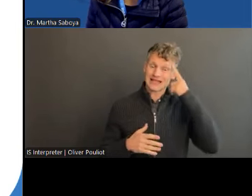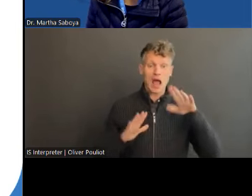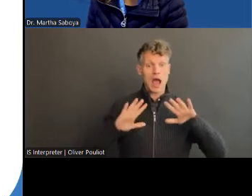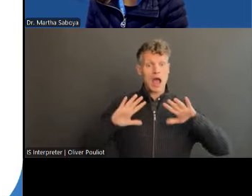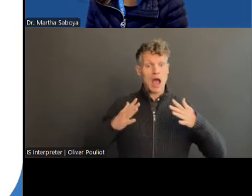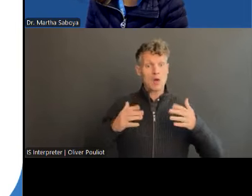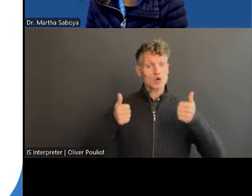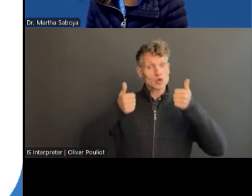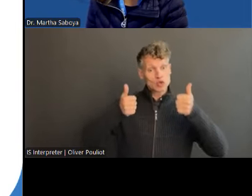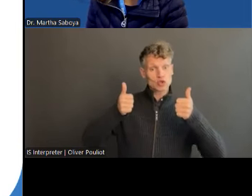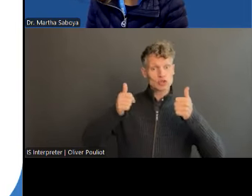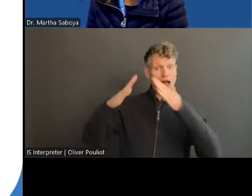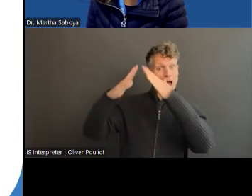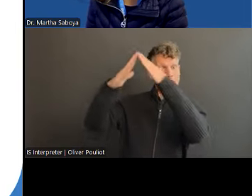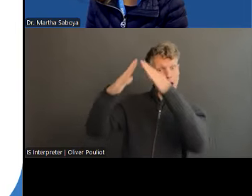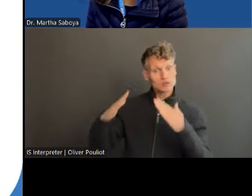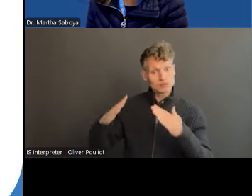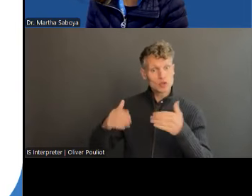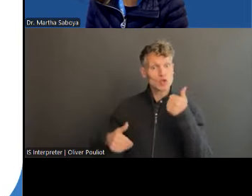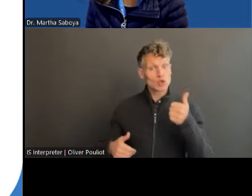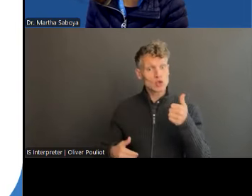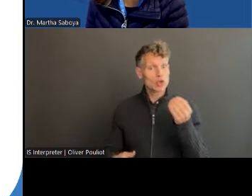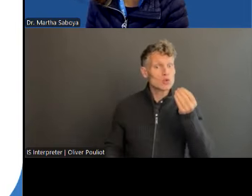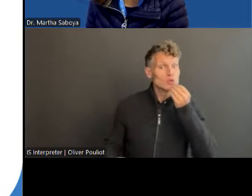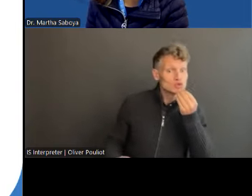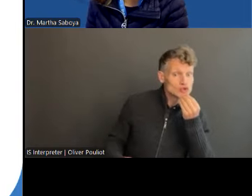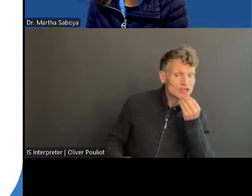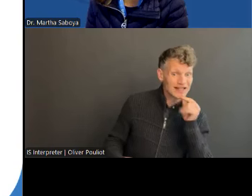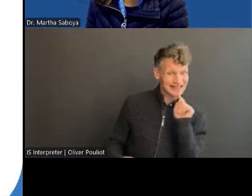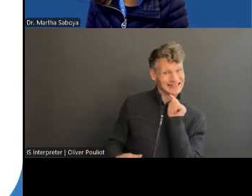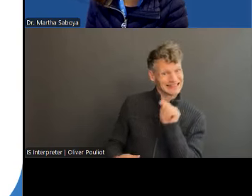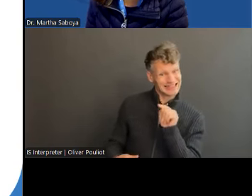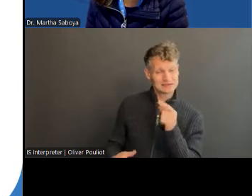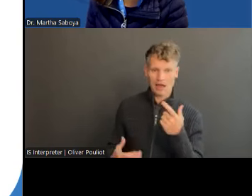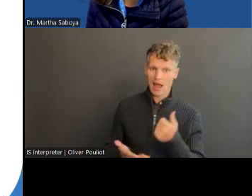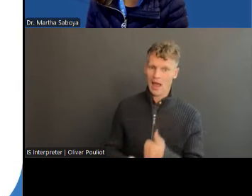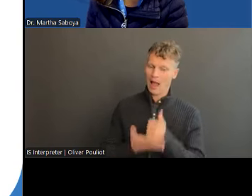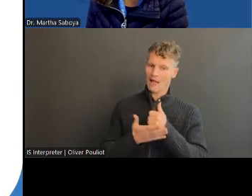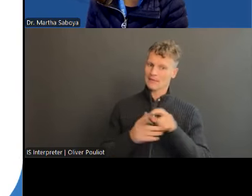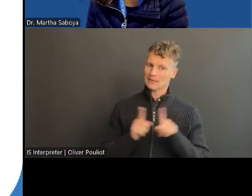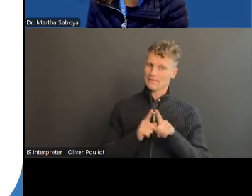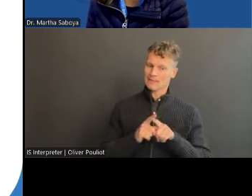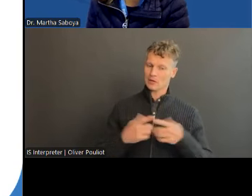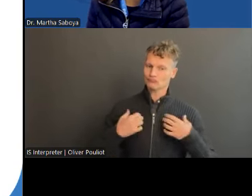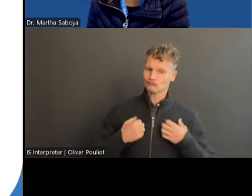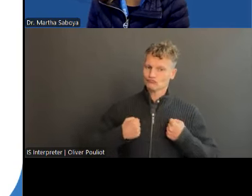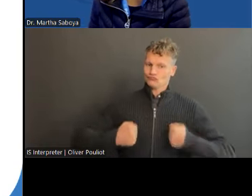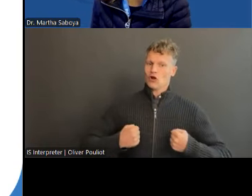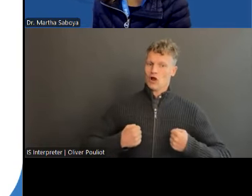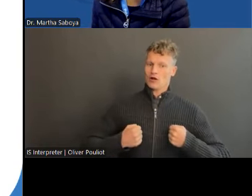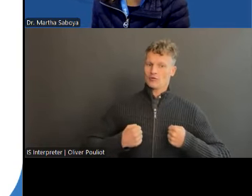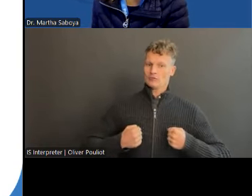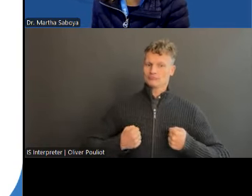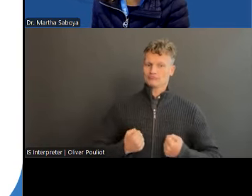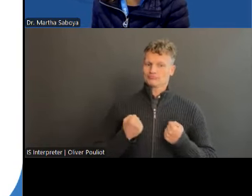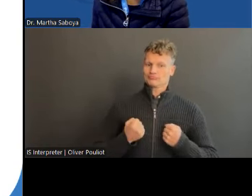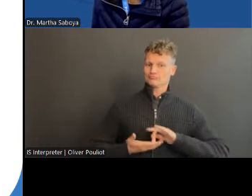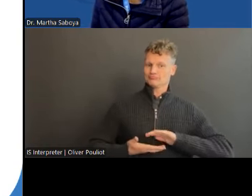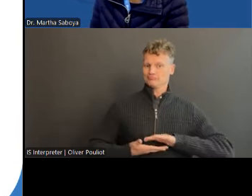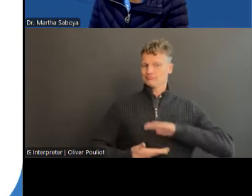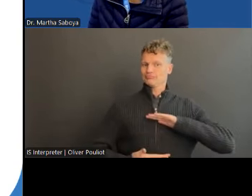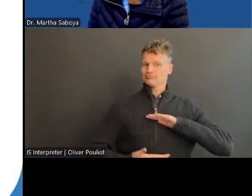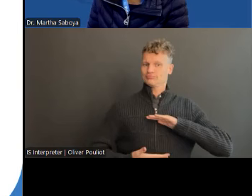houses, nutrition, that are key components to eliminate tuberculosis in the region of the Americas. If we are